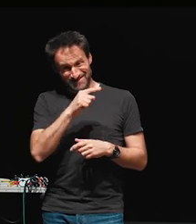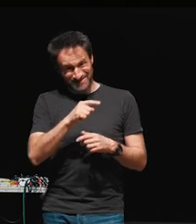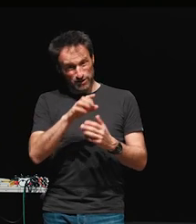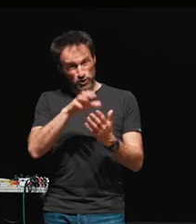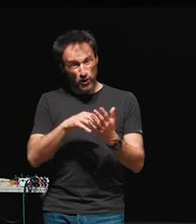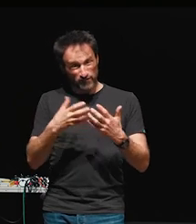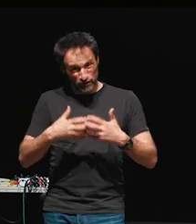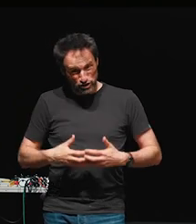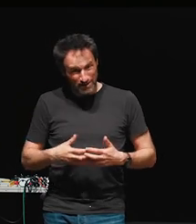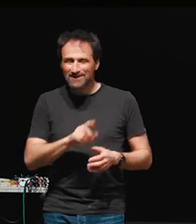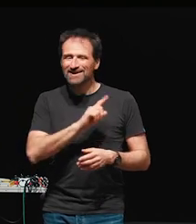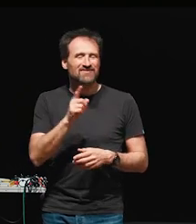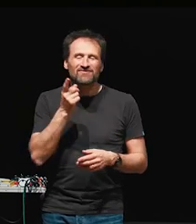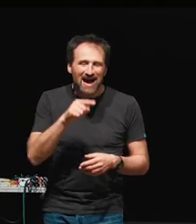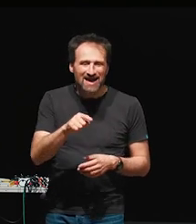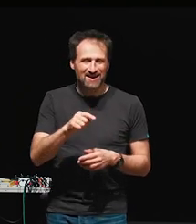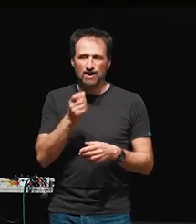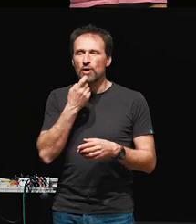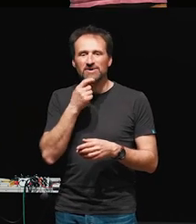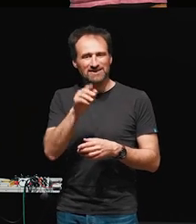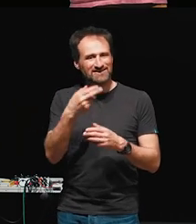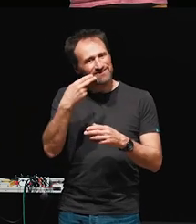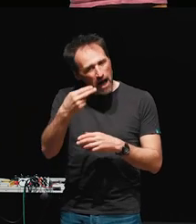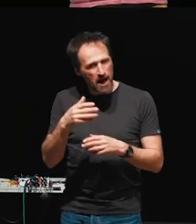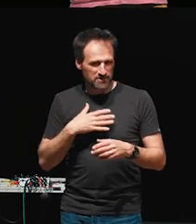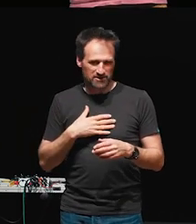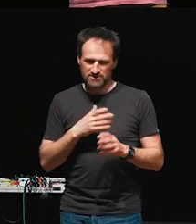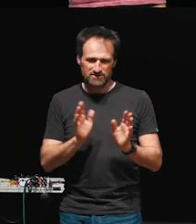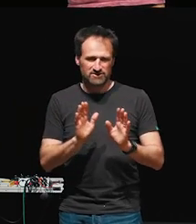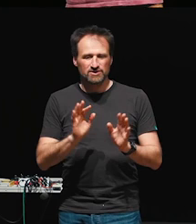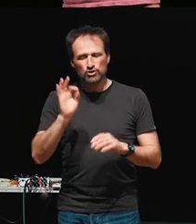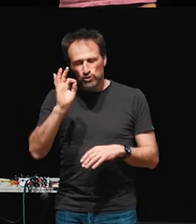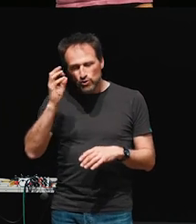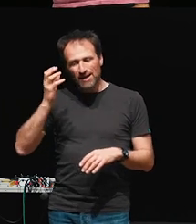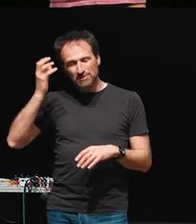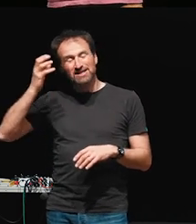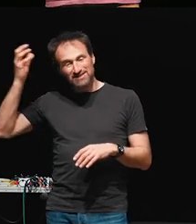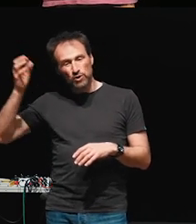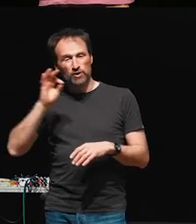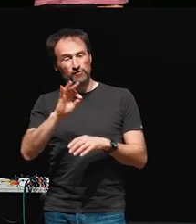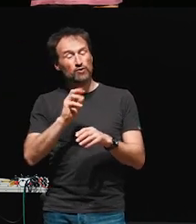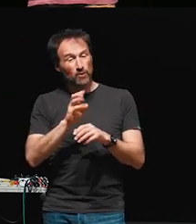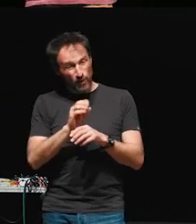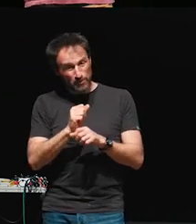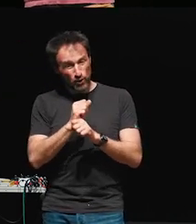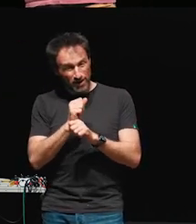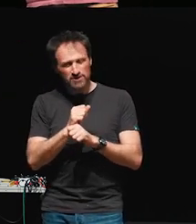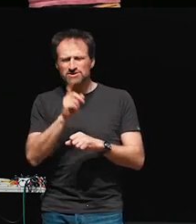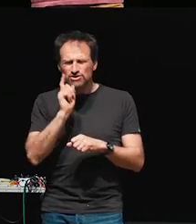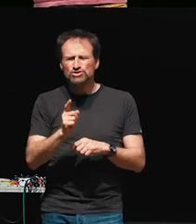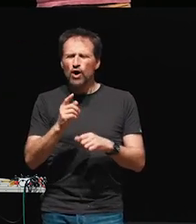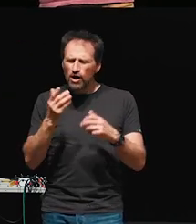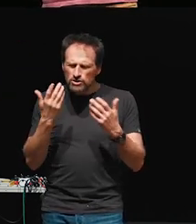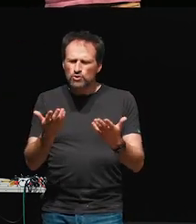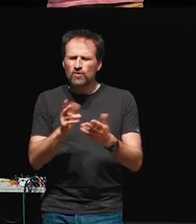for the names of these objects, right? A good abstraction for your WebWorkers should look like pretty much every other part of your